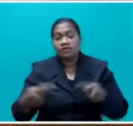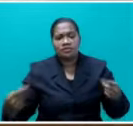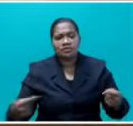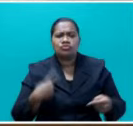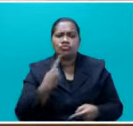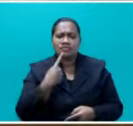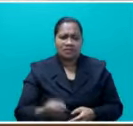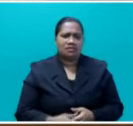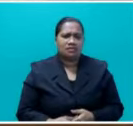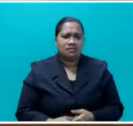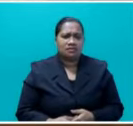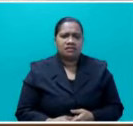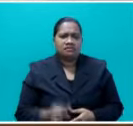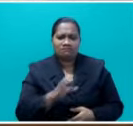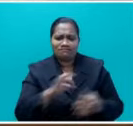saying irrelevant